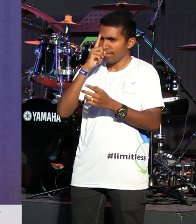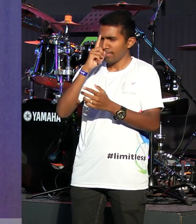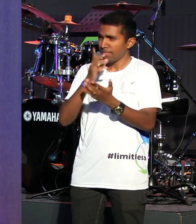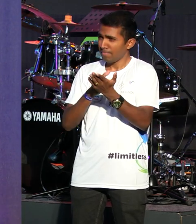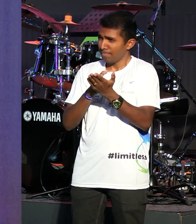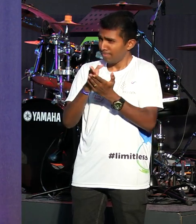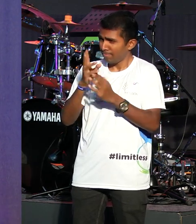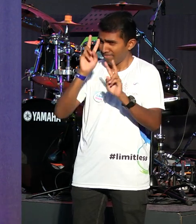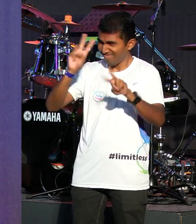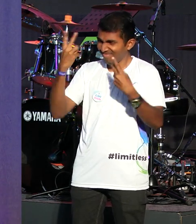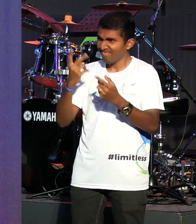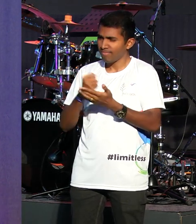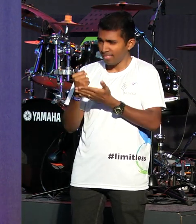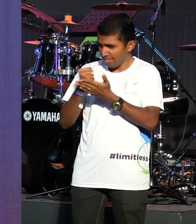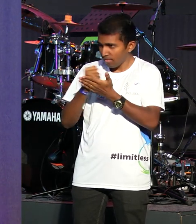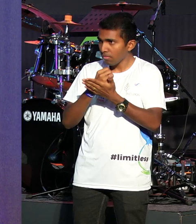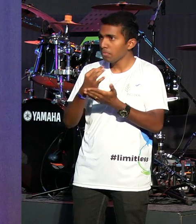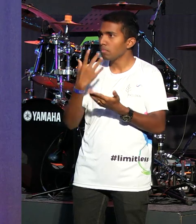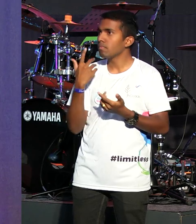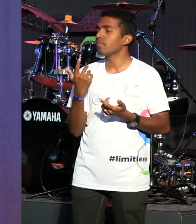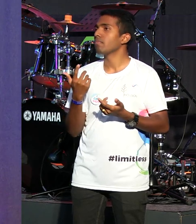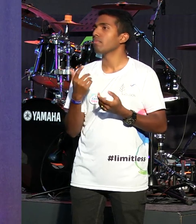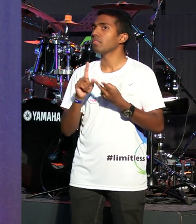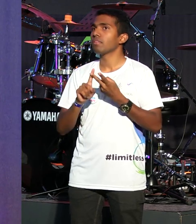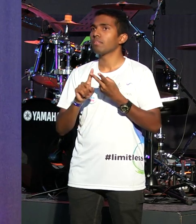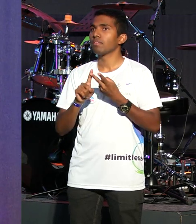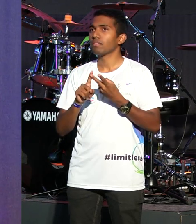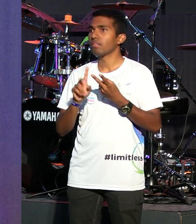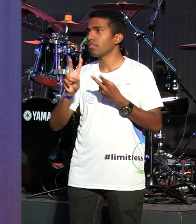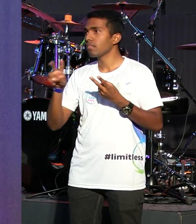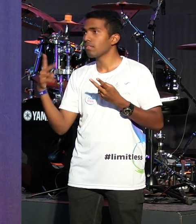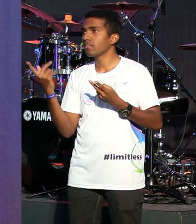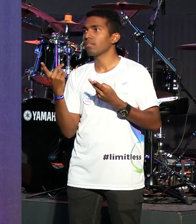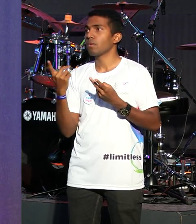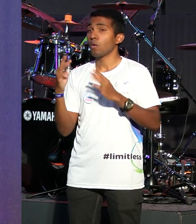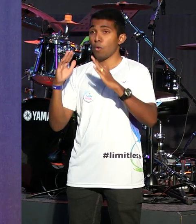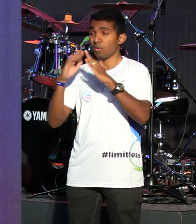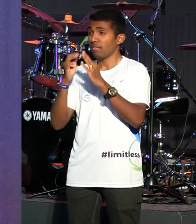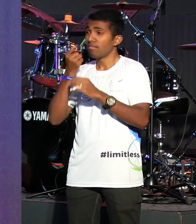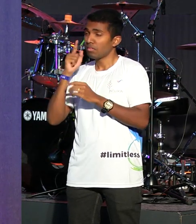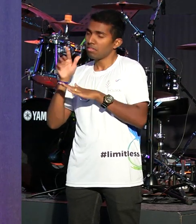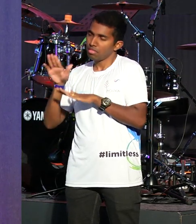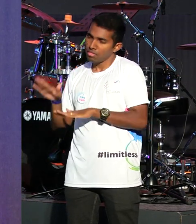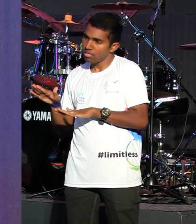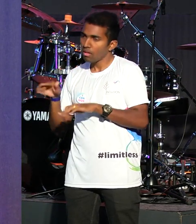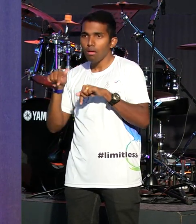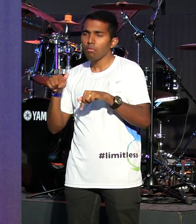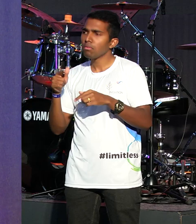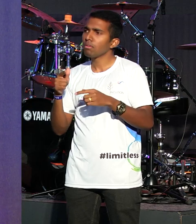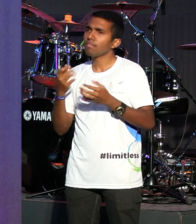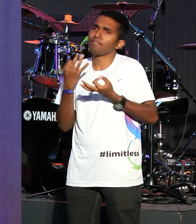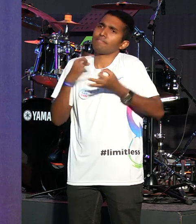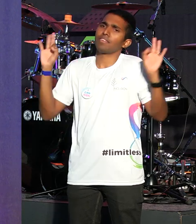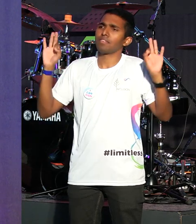developing relationships. People have boyfriends and girlfriends now for the first time in their lives. These are good, not